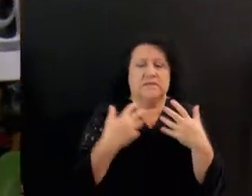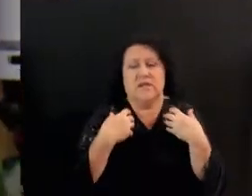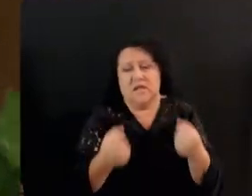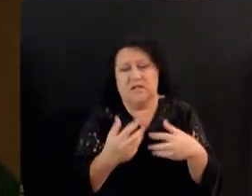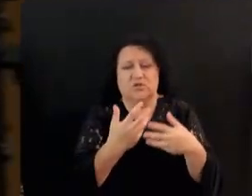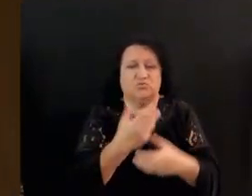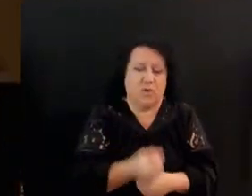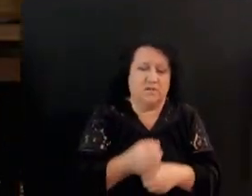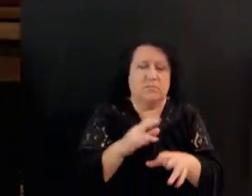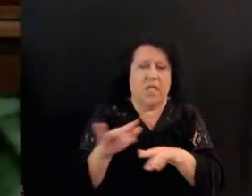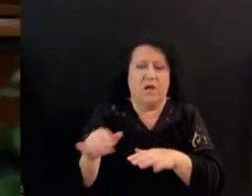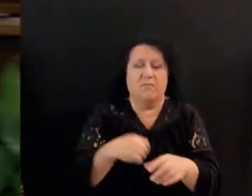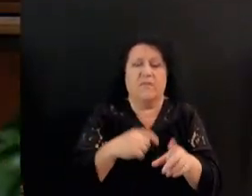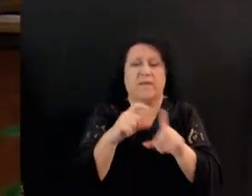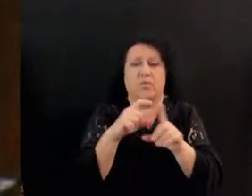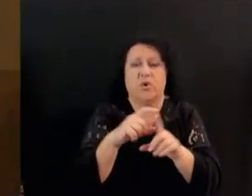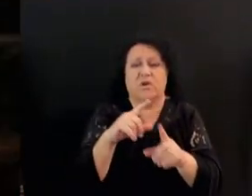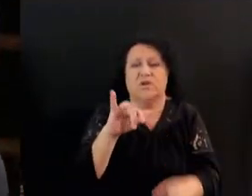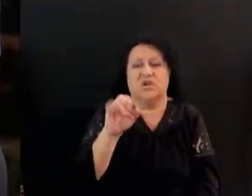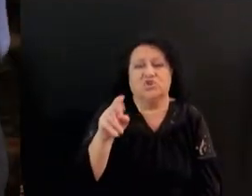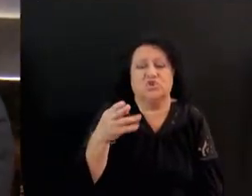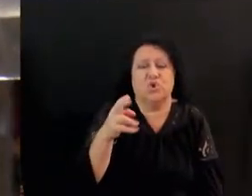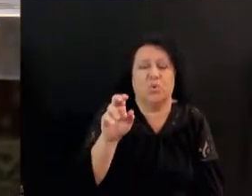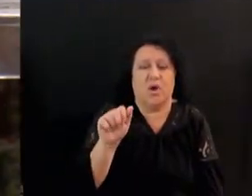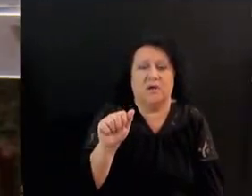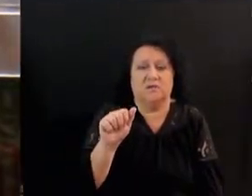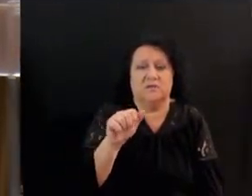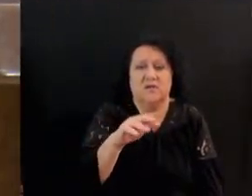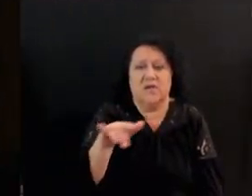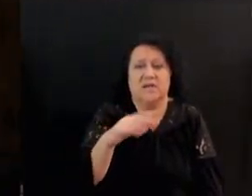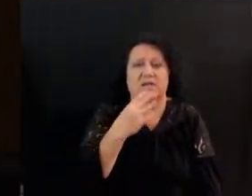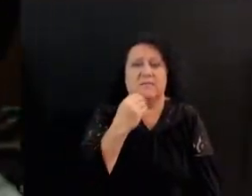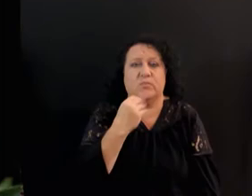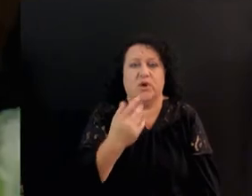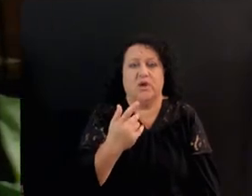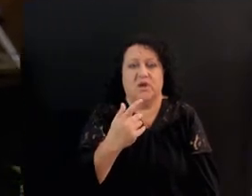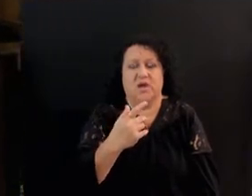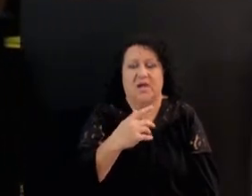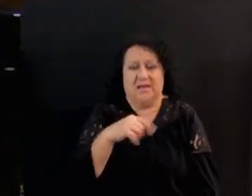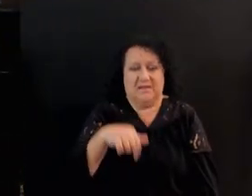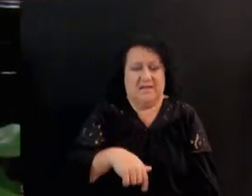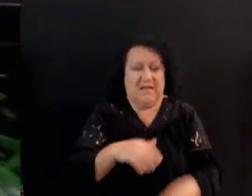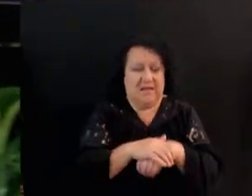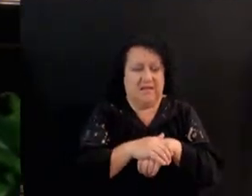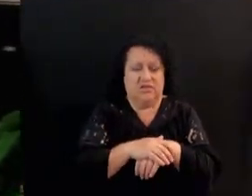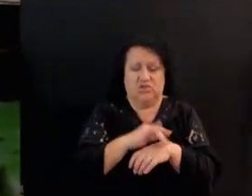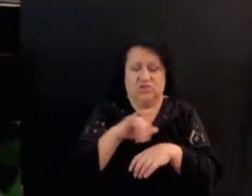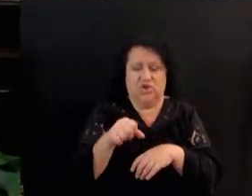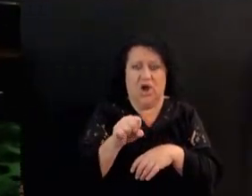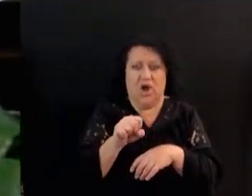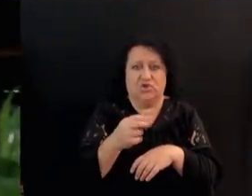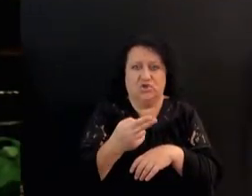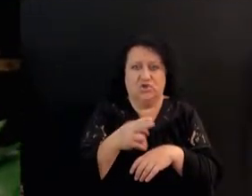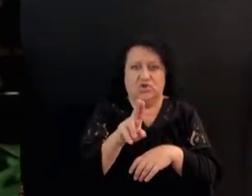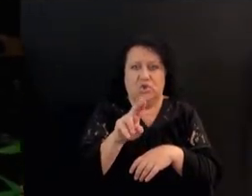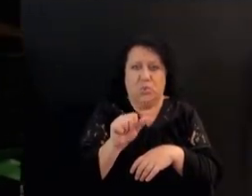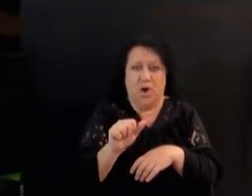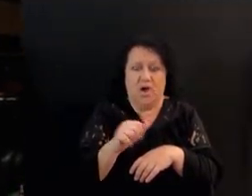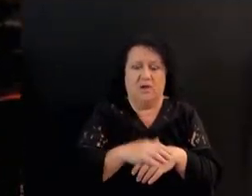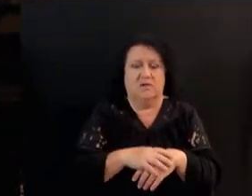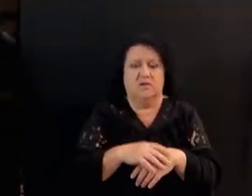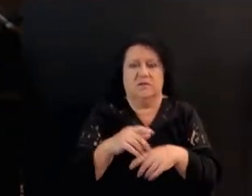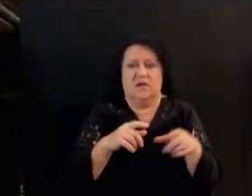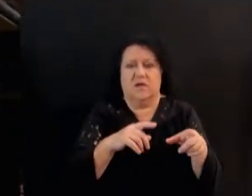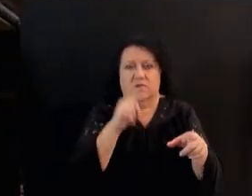word Yeshua in Hebrew, we translate that better in English as Joshua. In Greek, it's Jesus, and then we translate that into Jesus in English. The